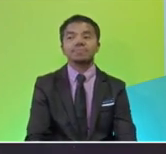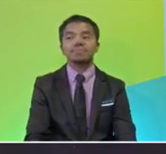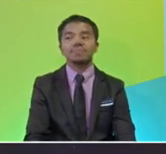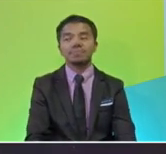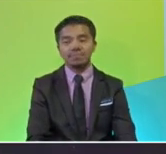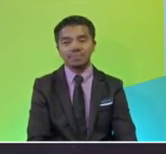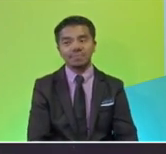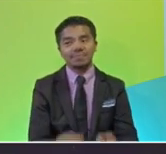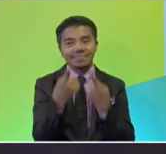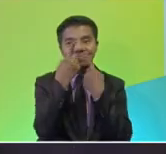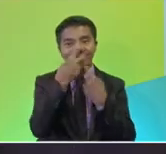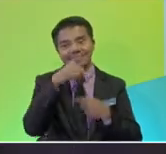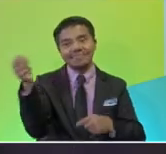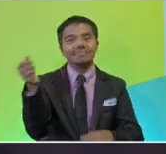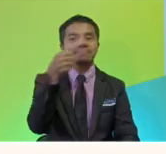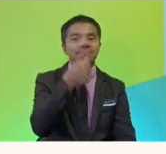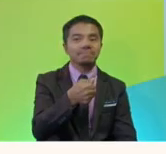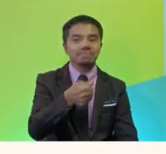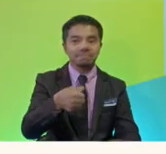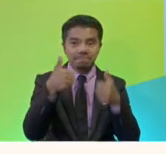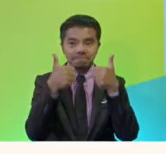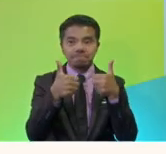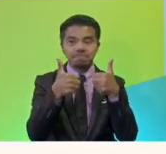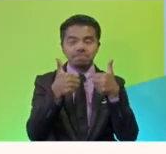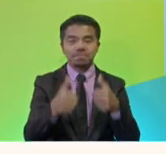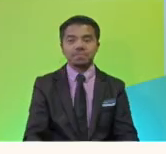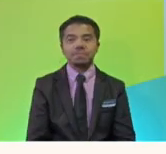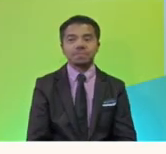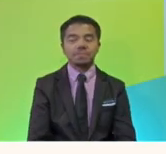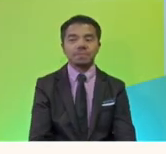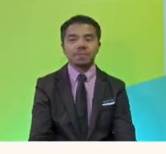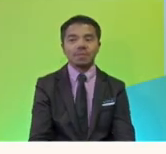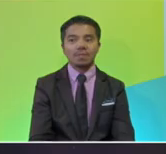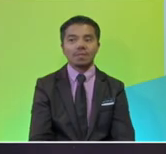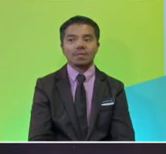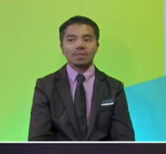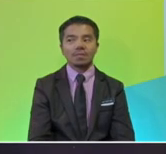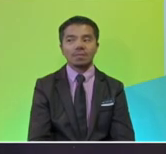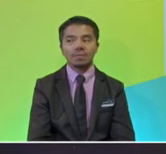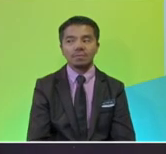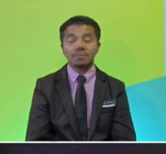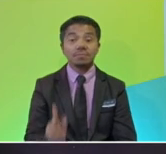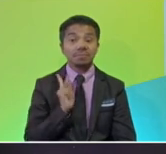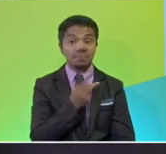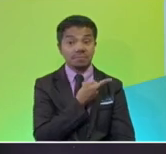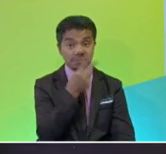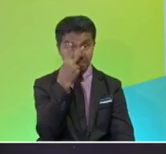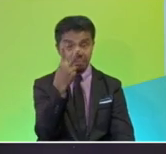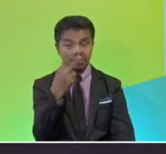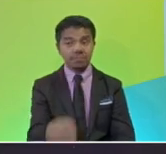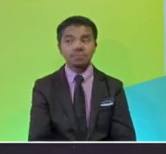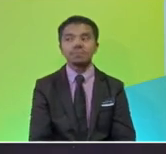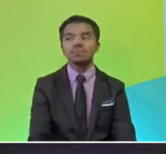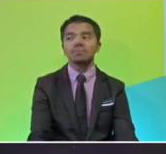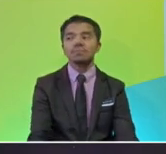Kuogelia. Nice. Okay, nice. Good job, everyone. Okay. Now let's go to another one. Okay. Sure. What is the other sport? So Alan is one